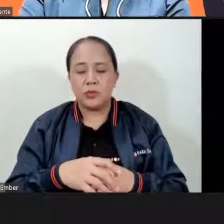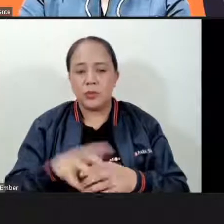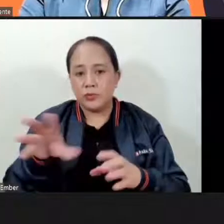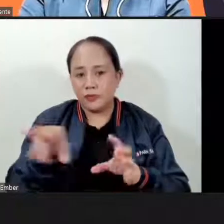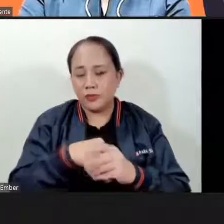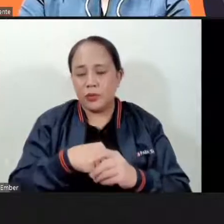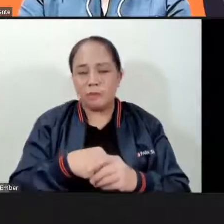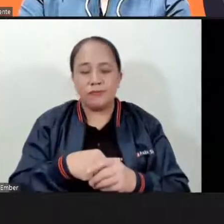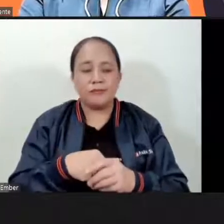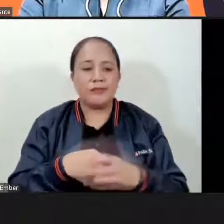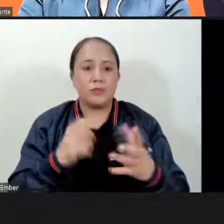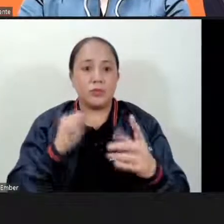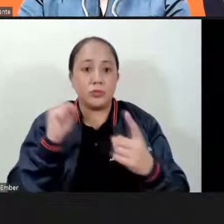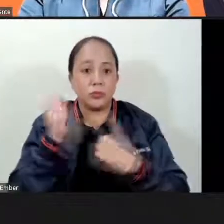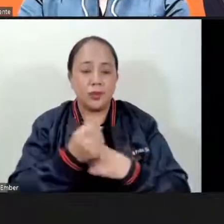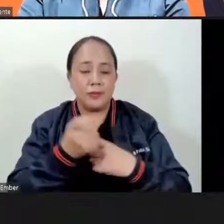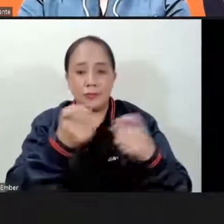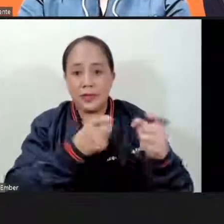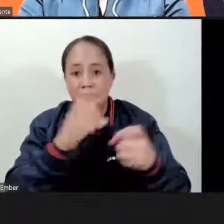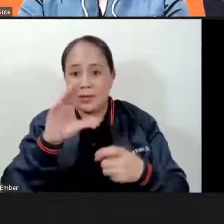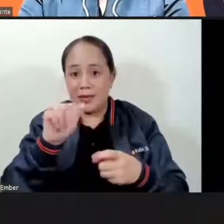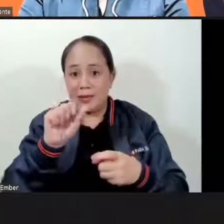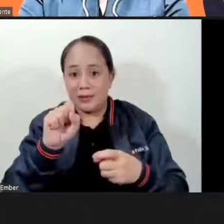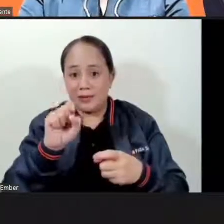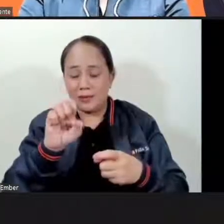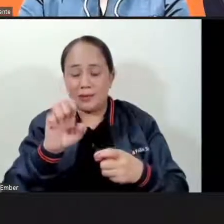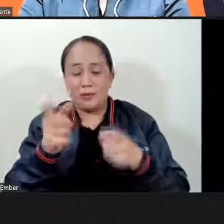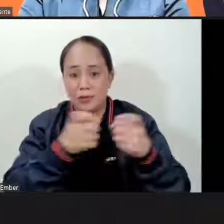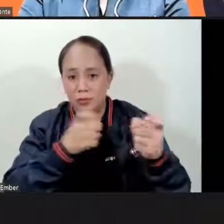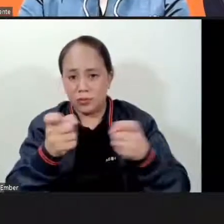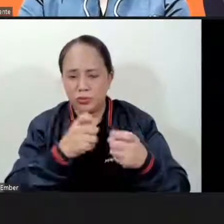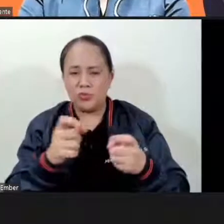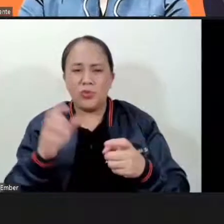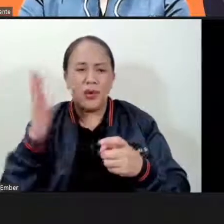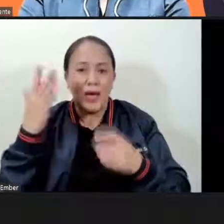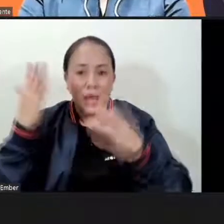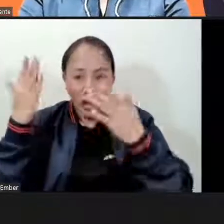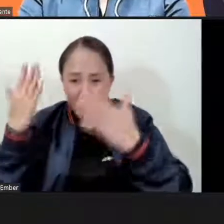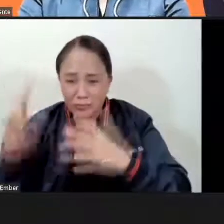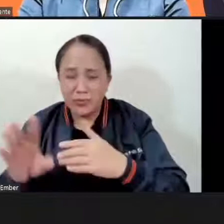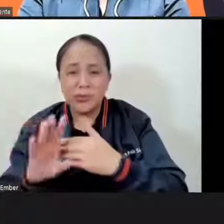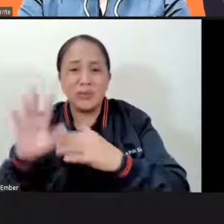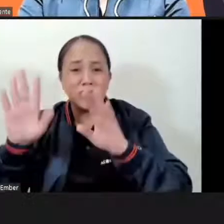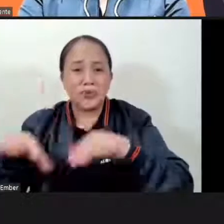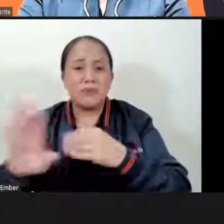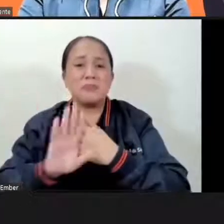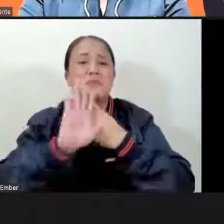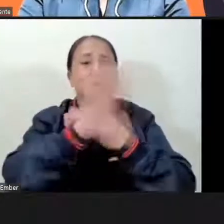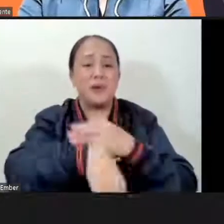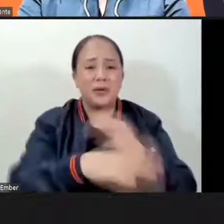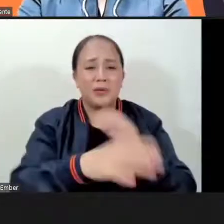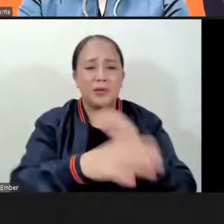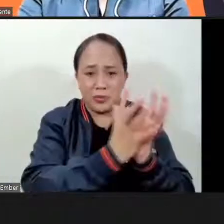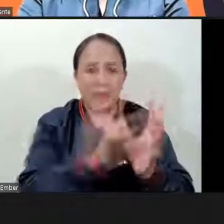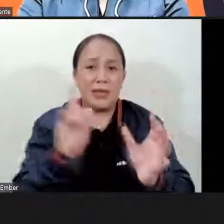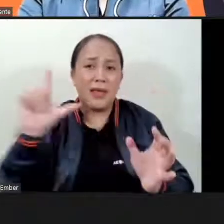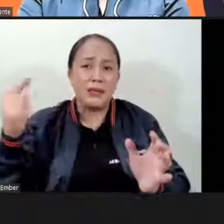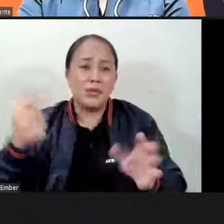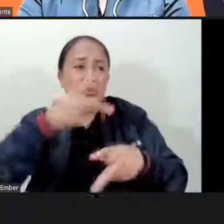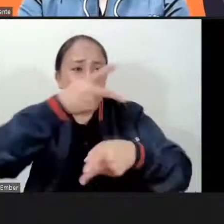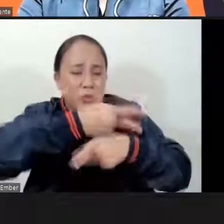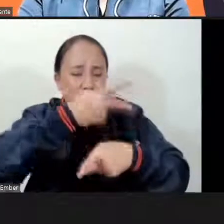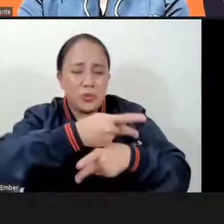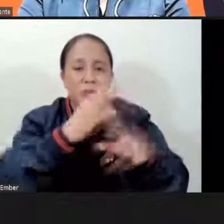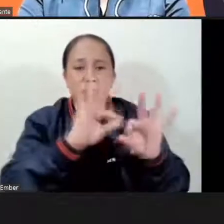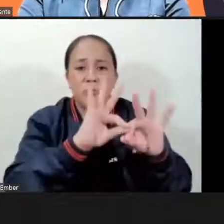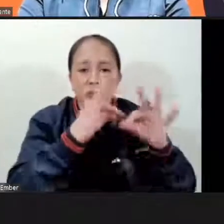case management, because after all, the children will go back to their communities. They will be the ones monitoring the families